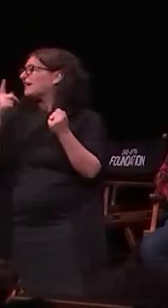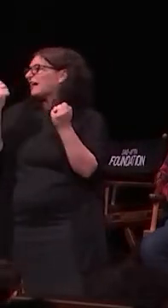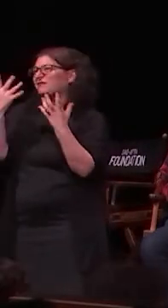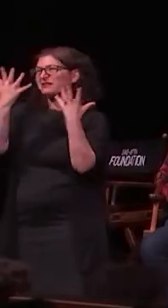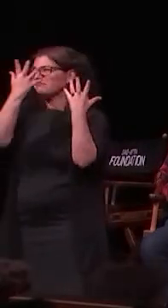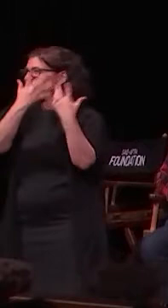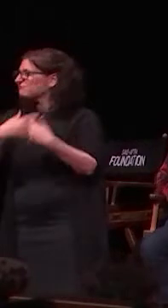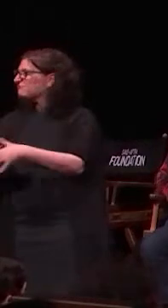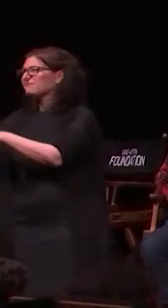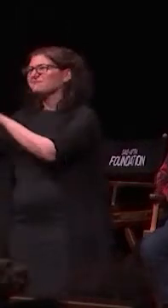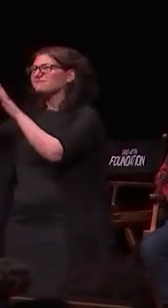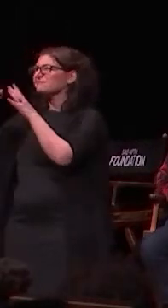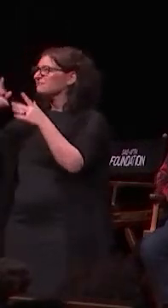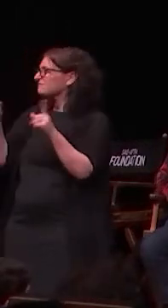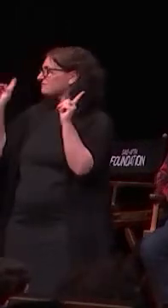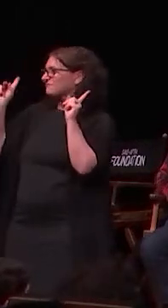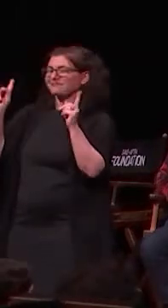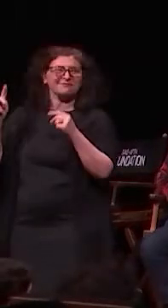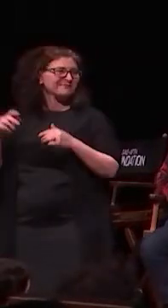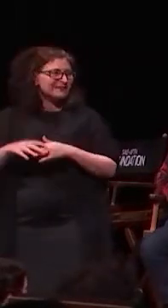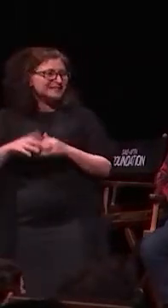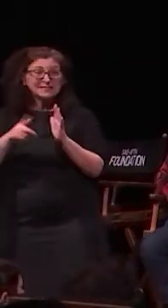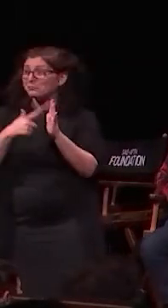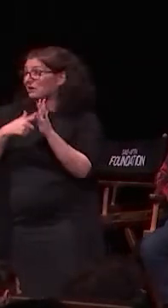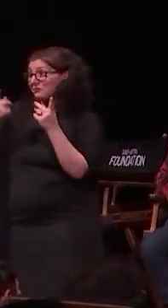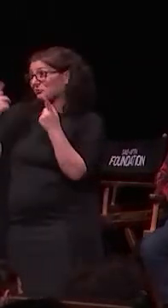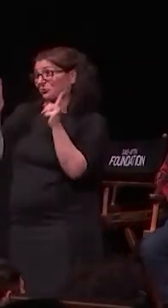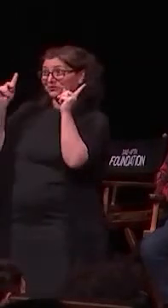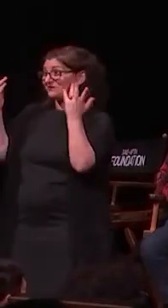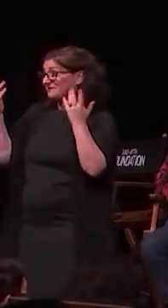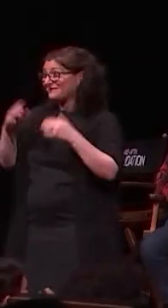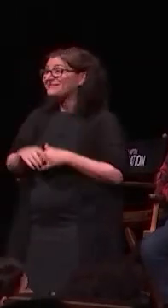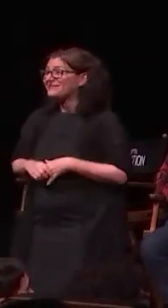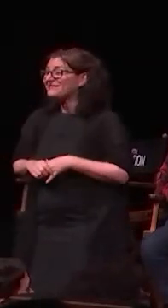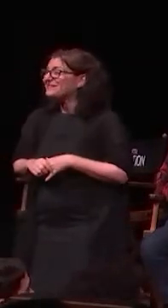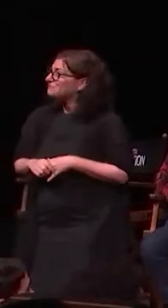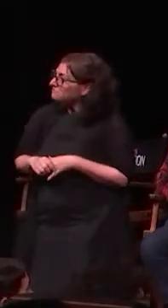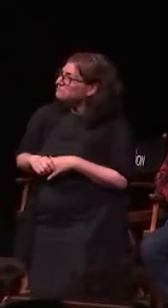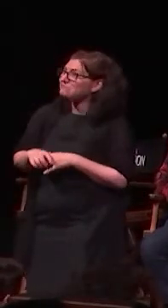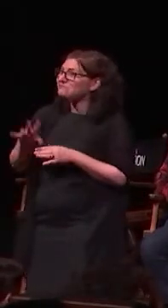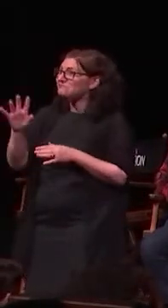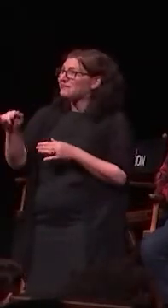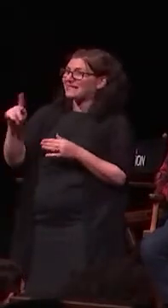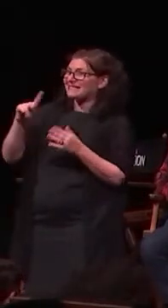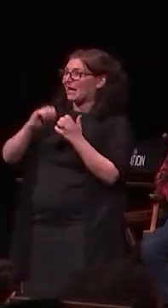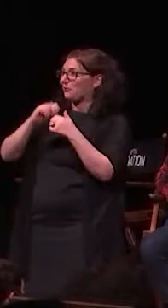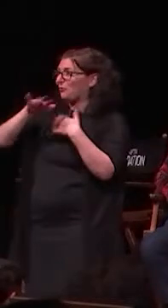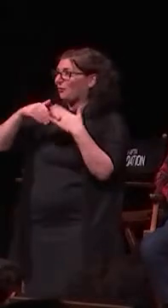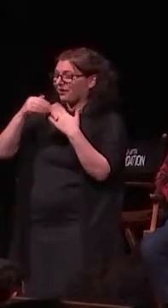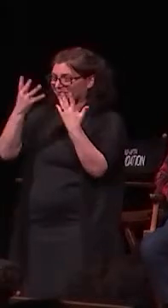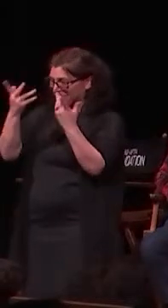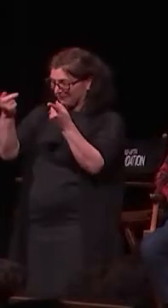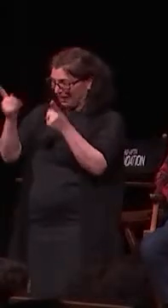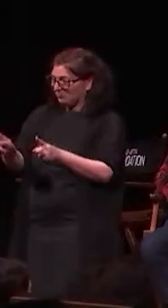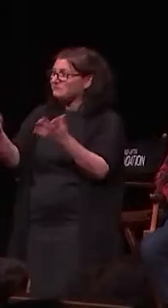fell in line as it, you know, sometimes does. And that's kind of how it all came together.